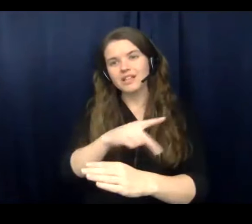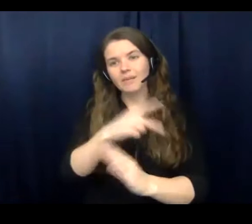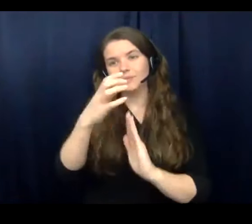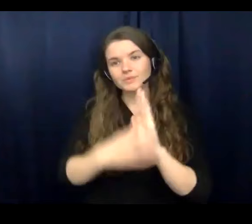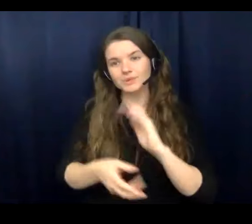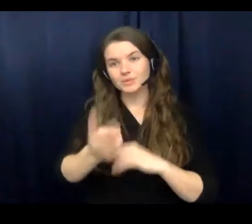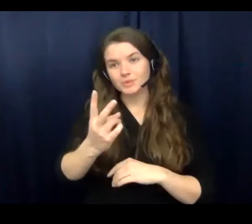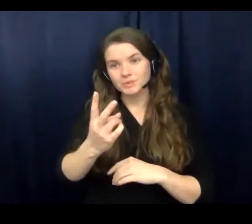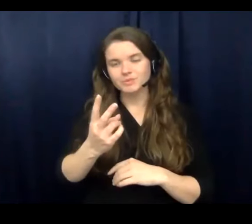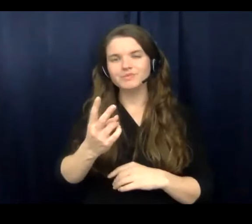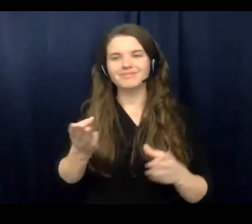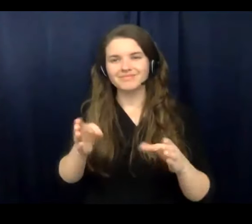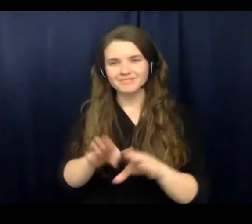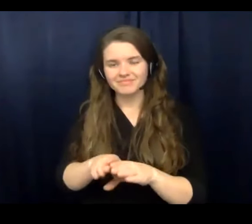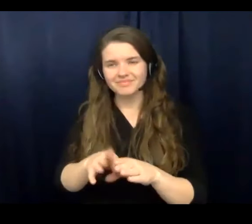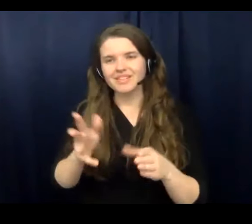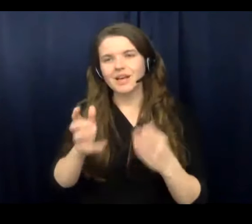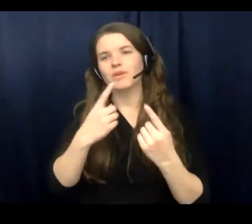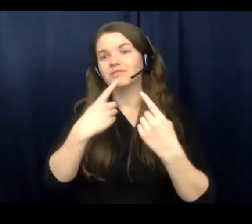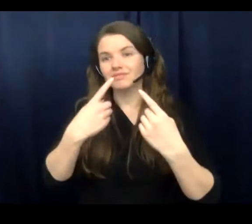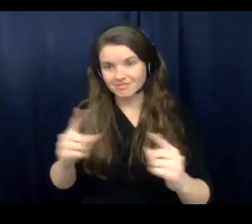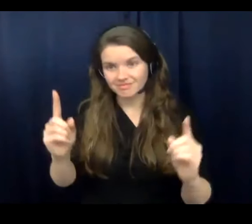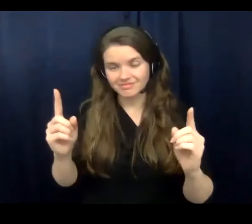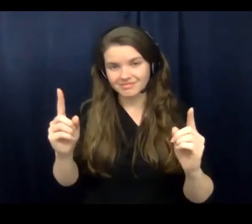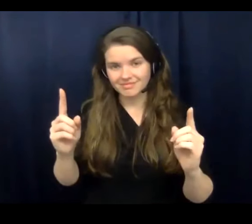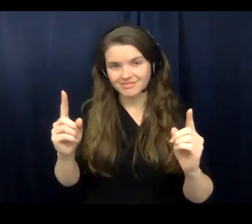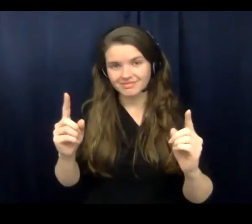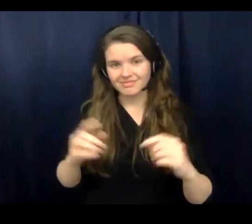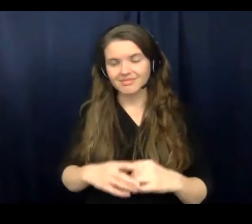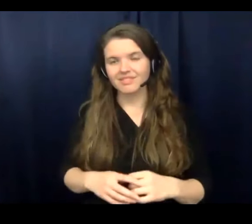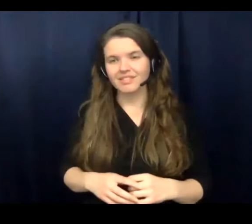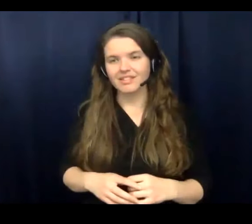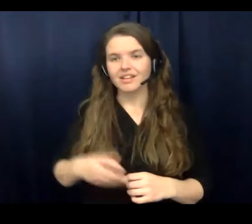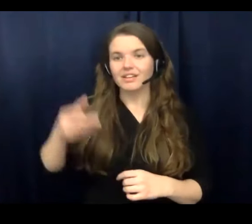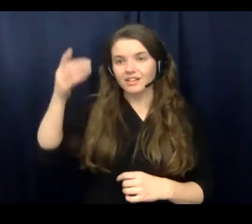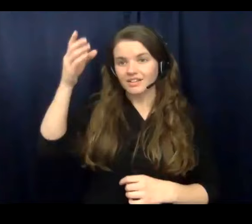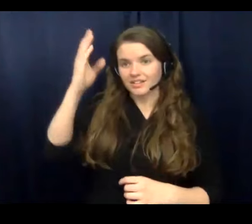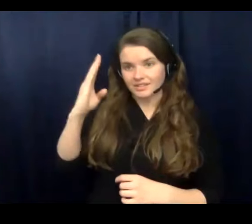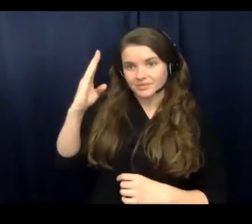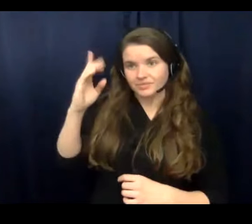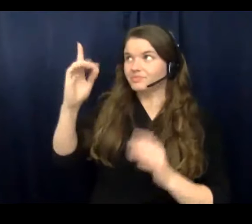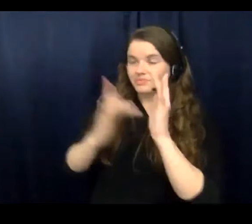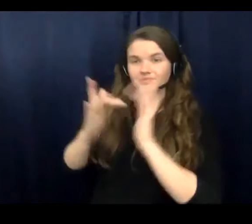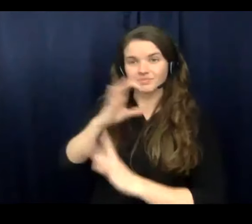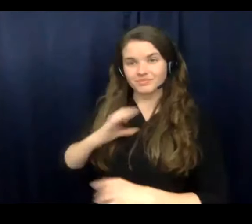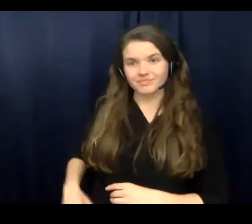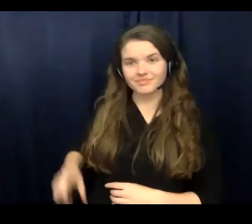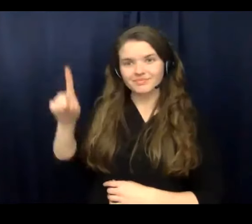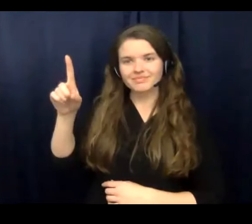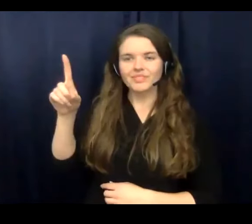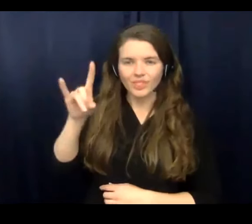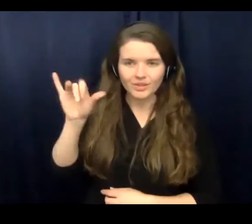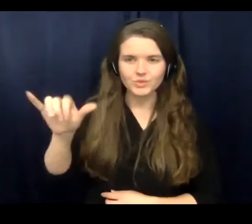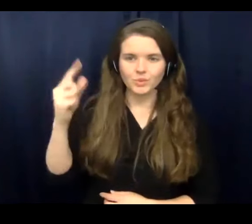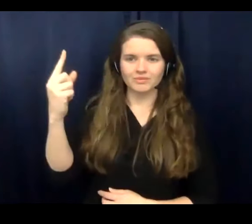be able to declare to you and proclaim to you that God, Jesus Christ, is the eternal one.